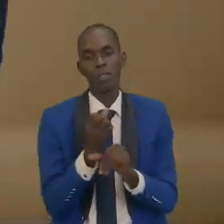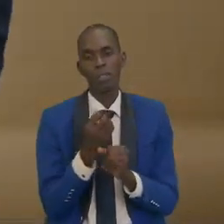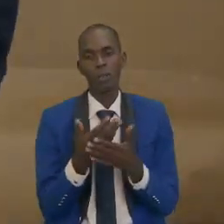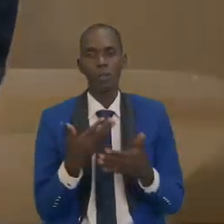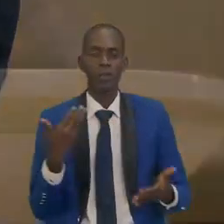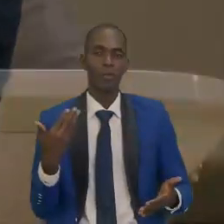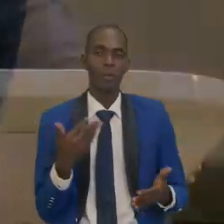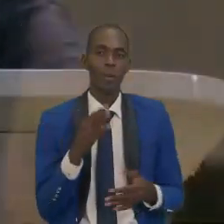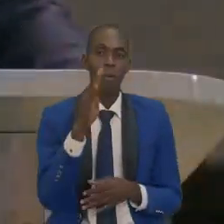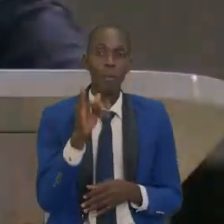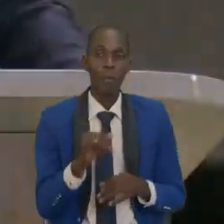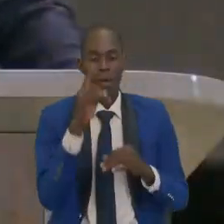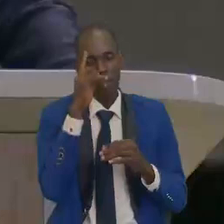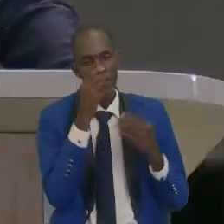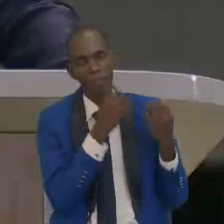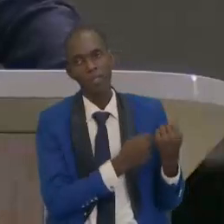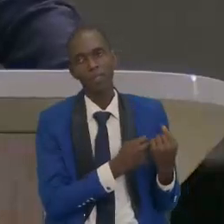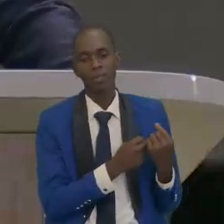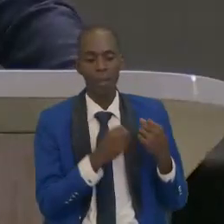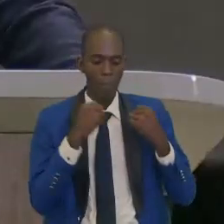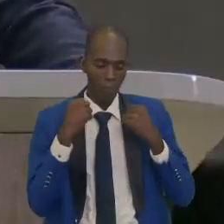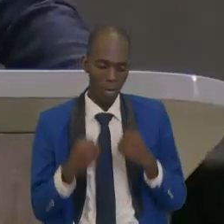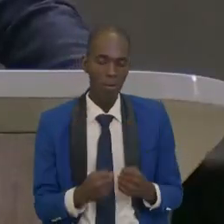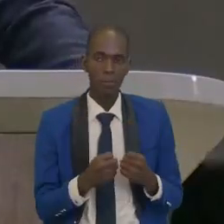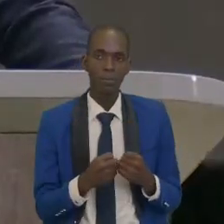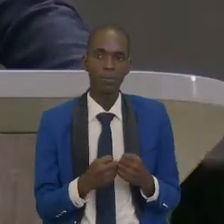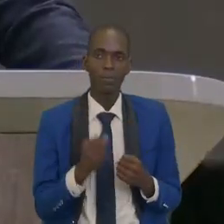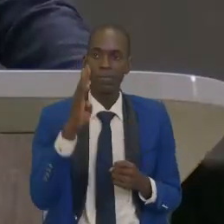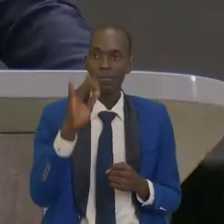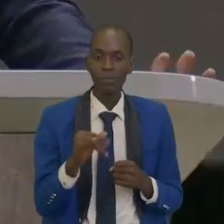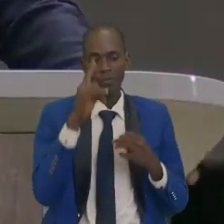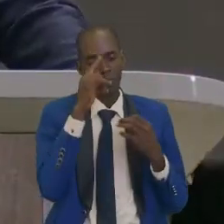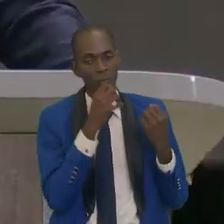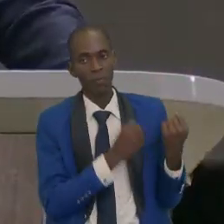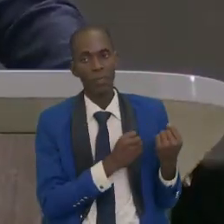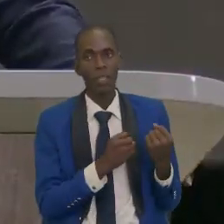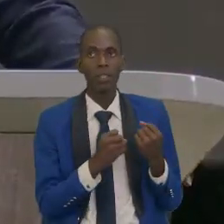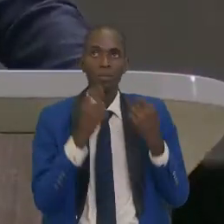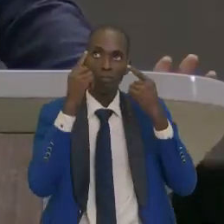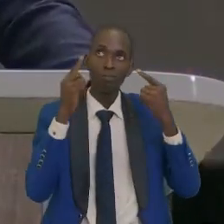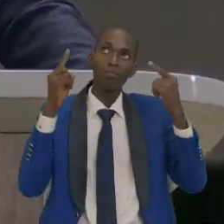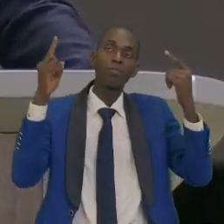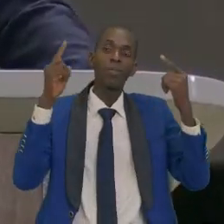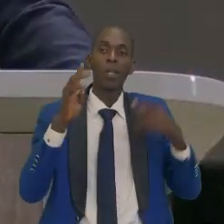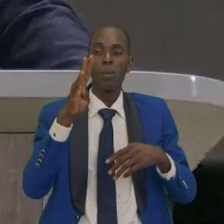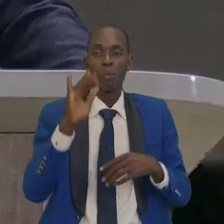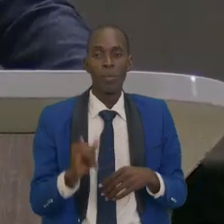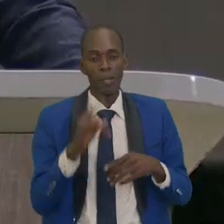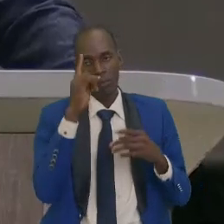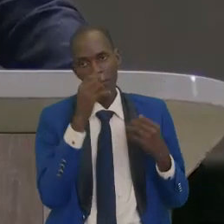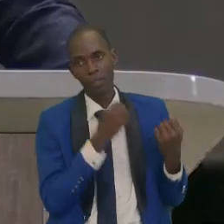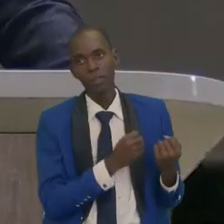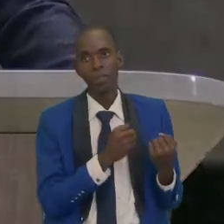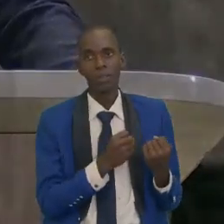by faith power my fears achievements by faith